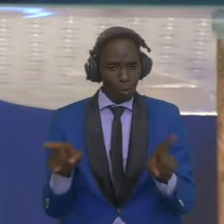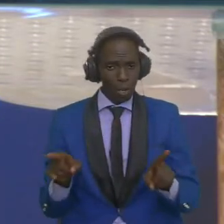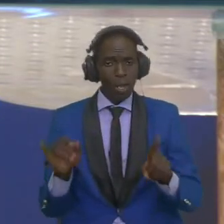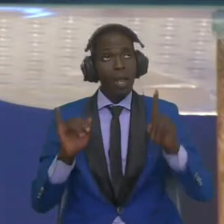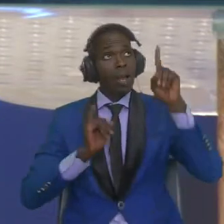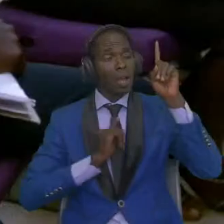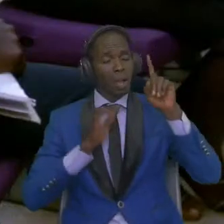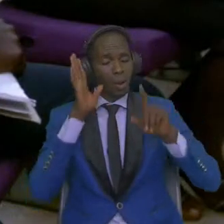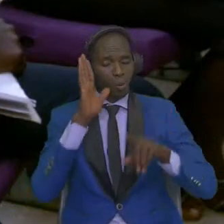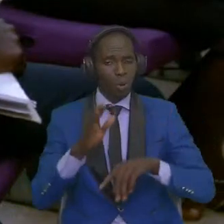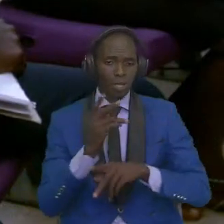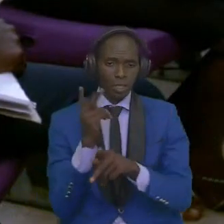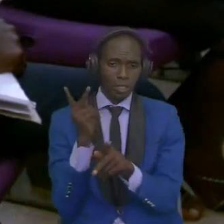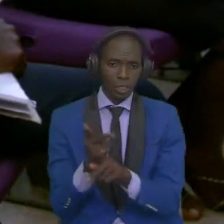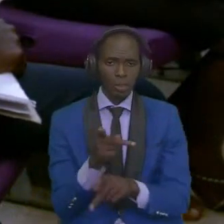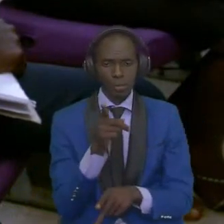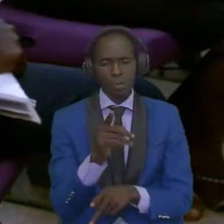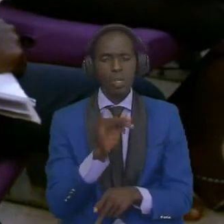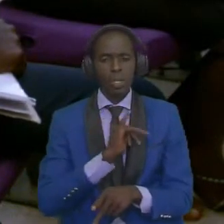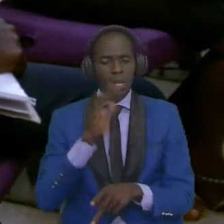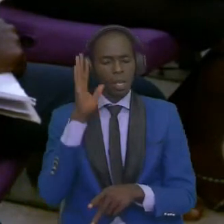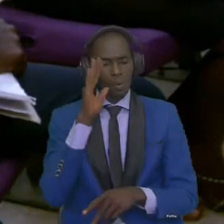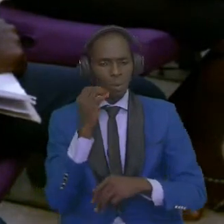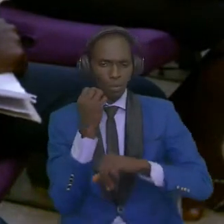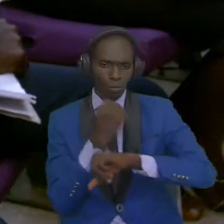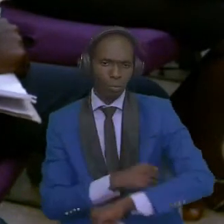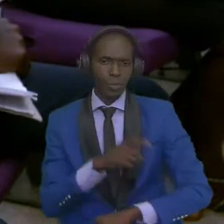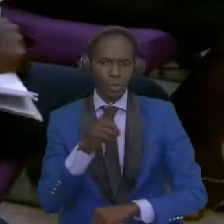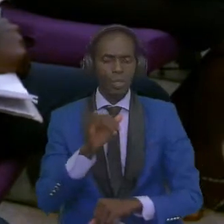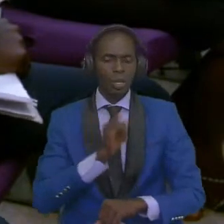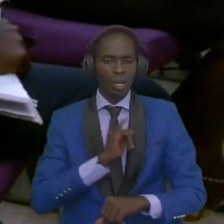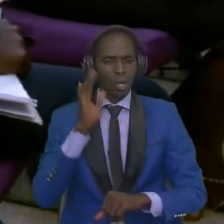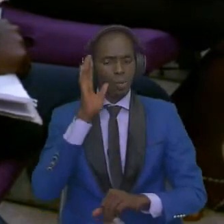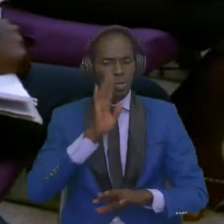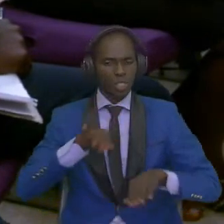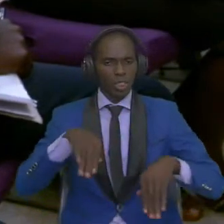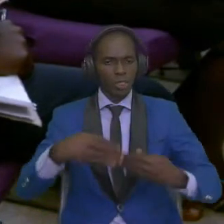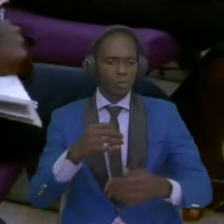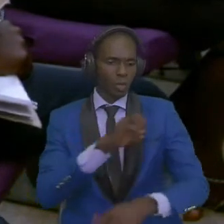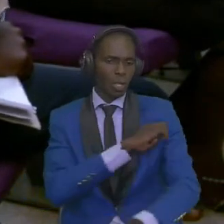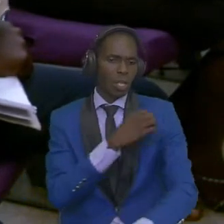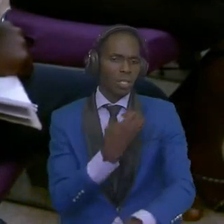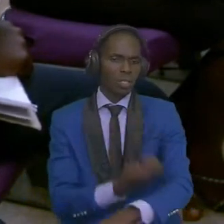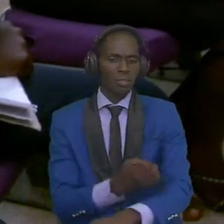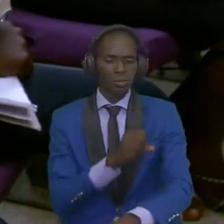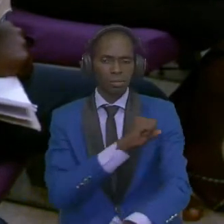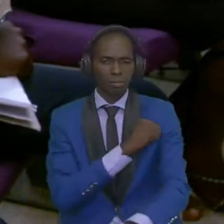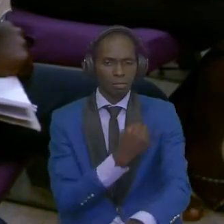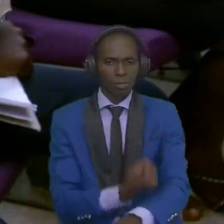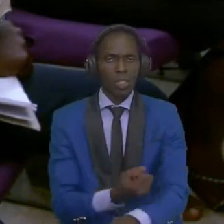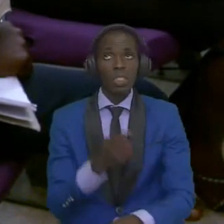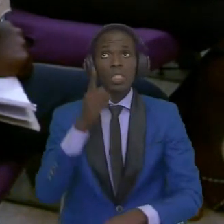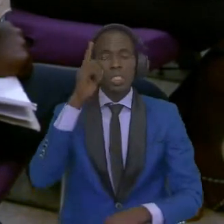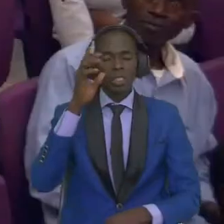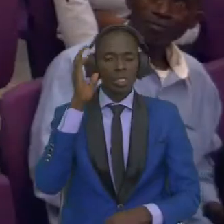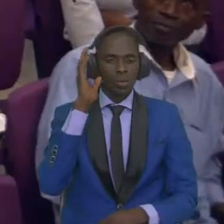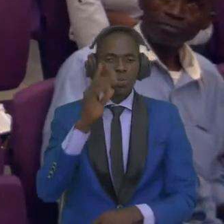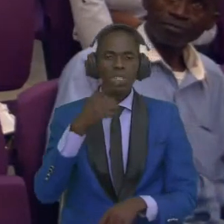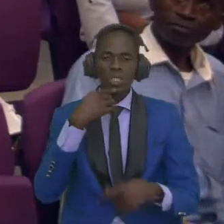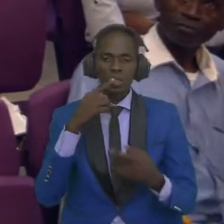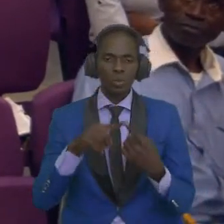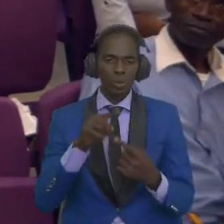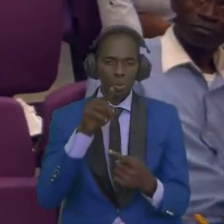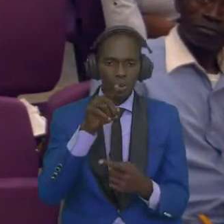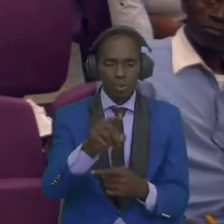He will sustain you. I will energize you. He will energize you. And he will say unto